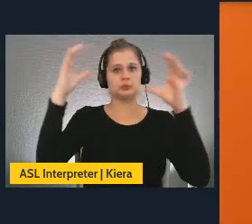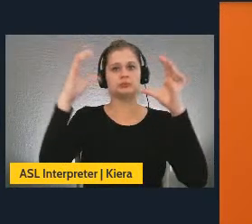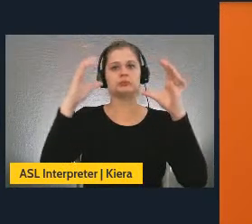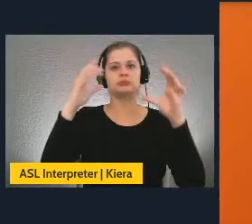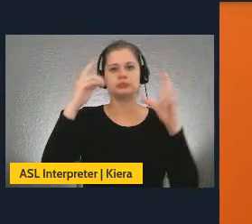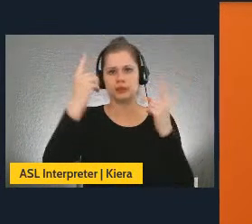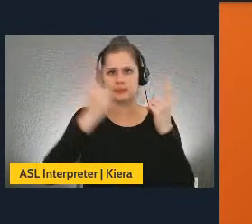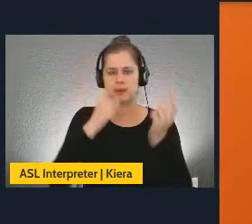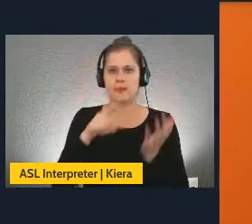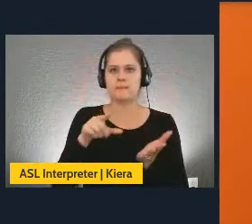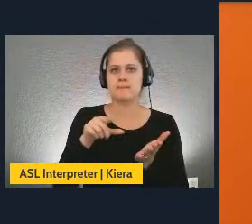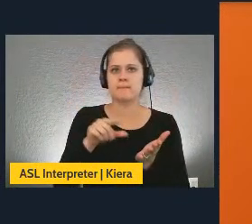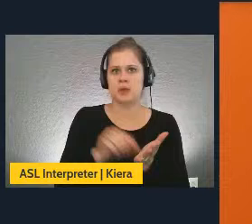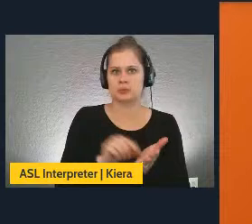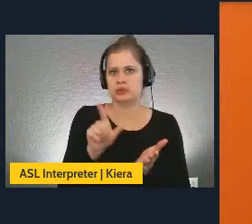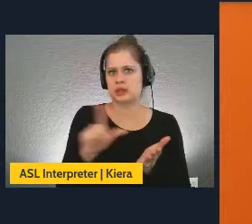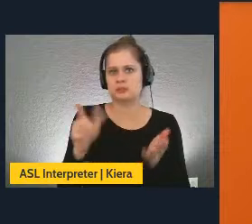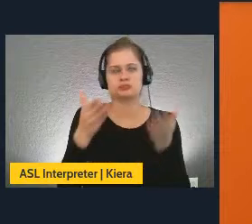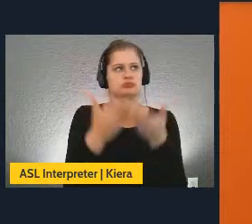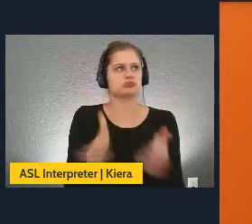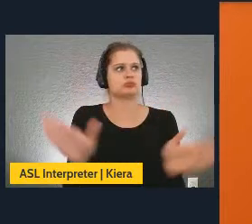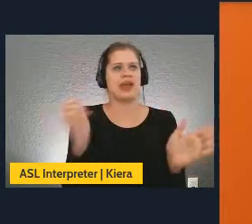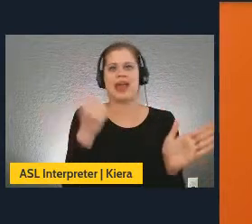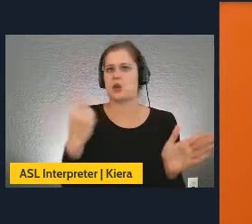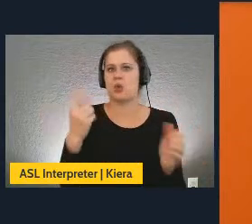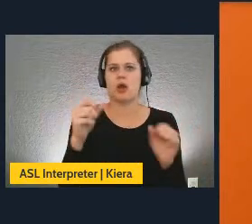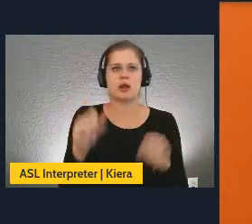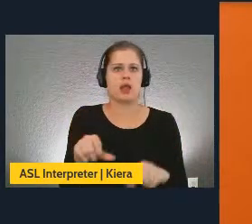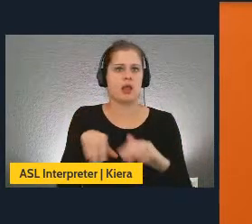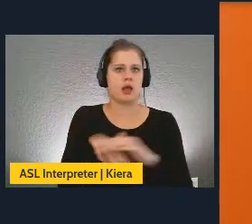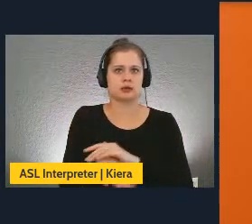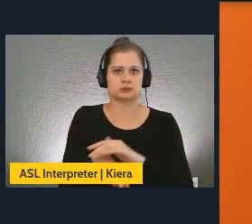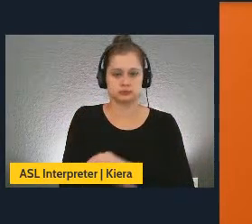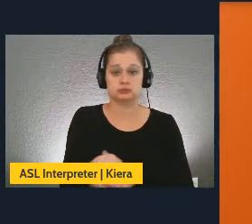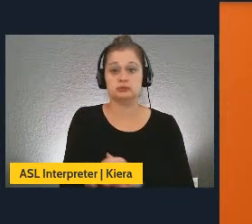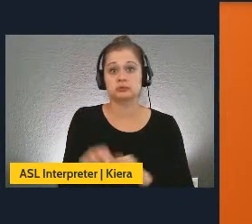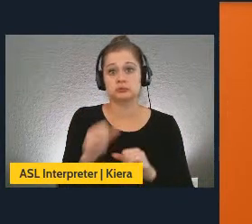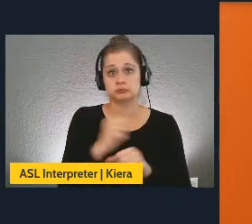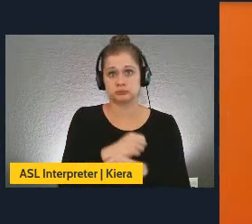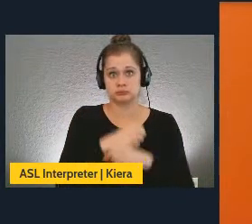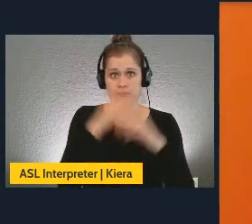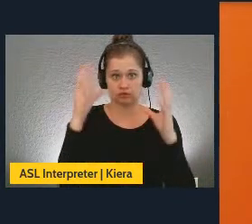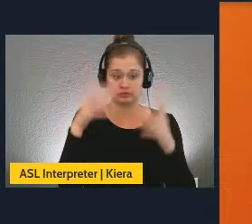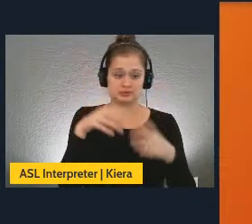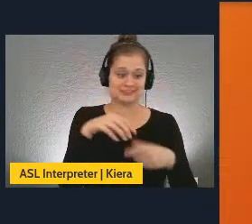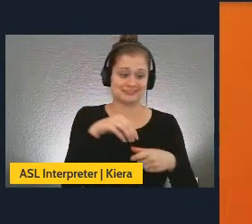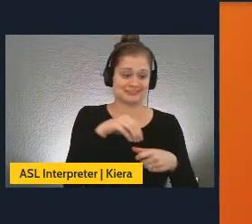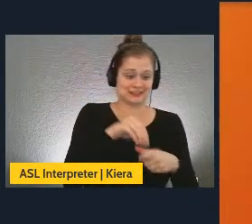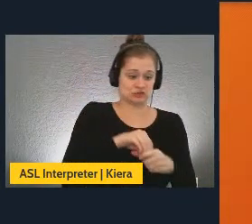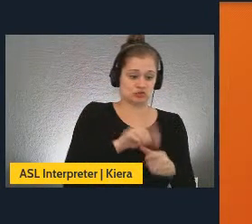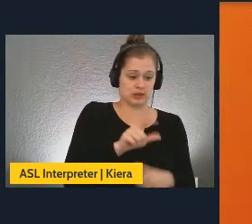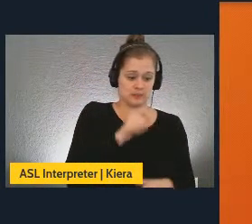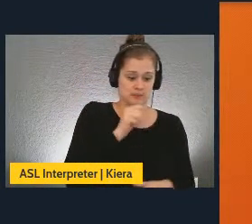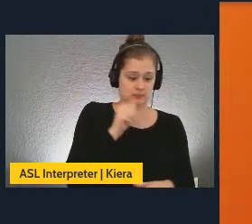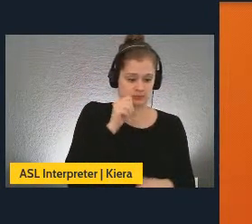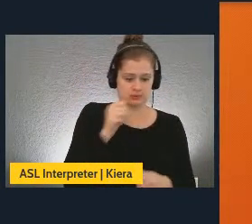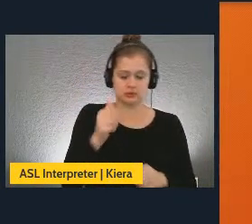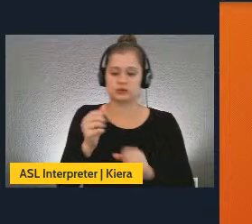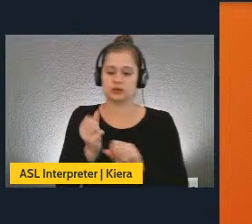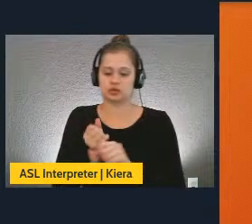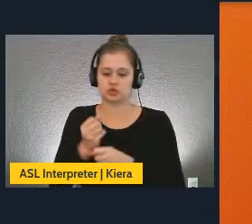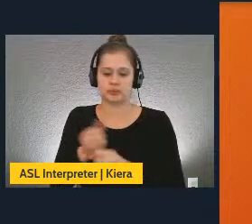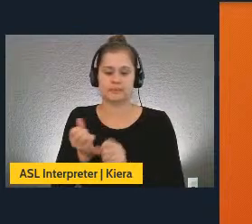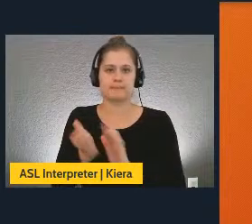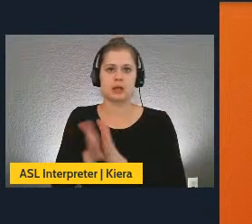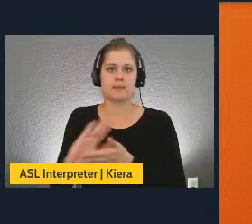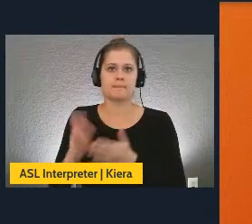library externally as open source. So as you can imagine, taking internal library and making it open source is a little bit tricky for a